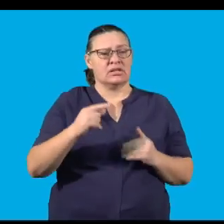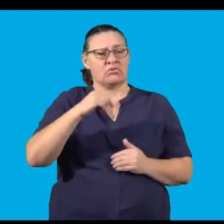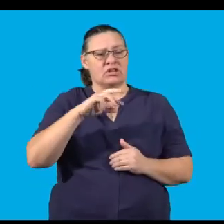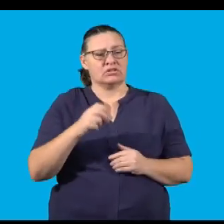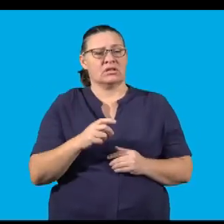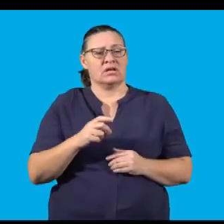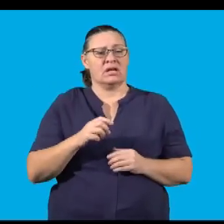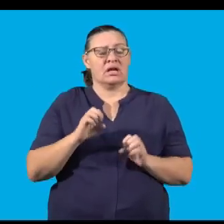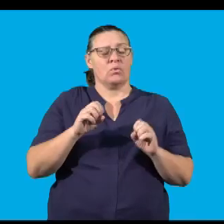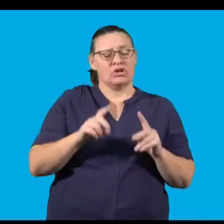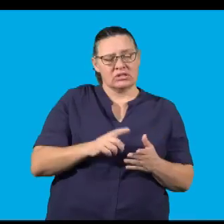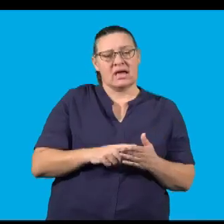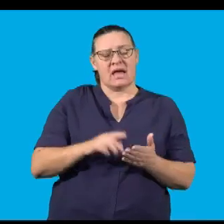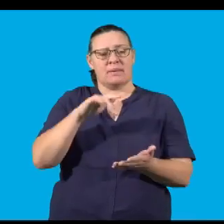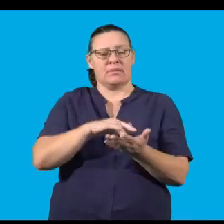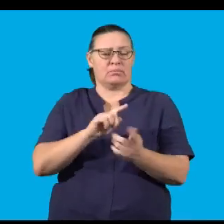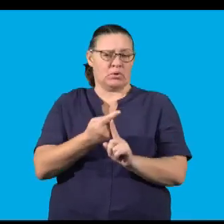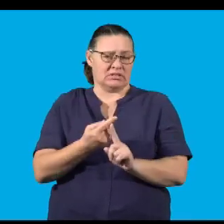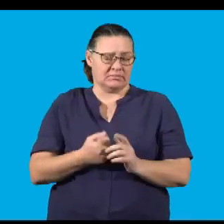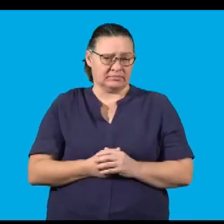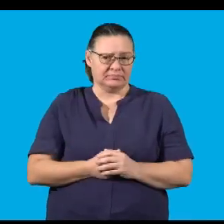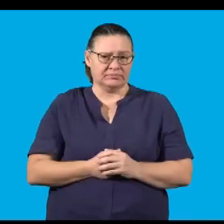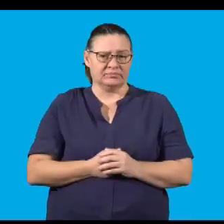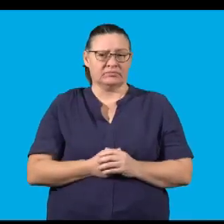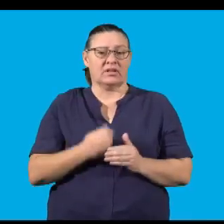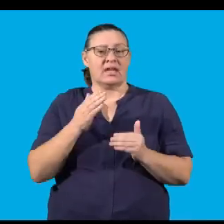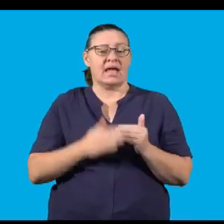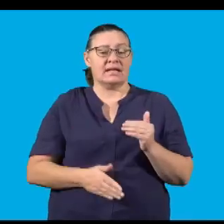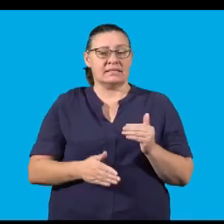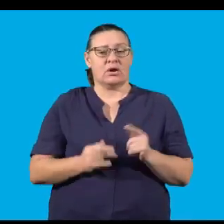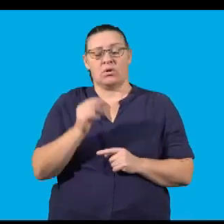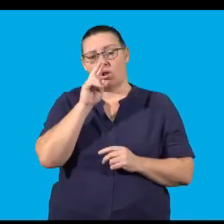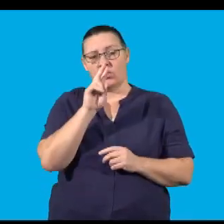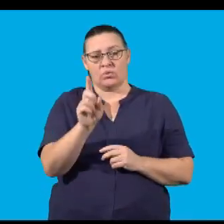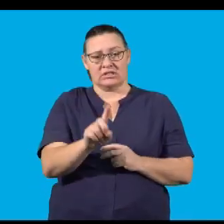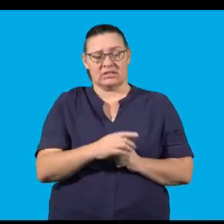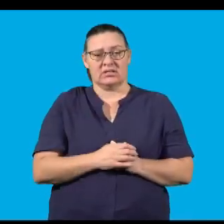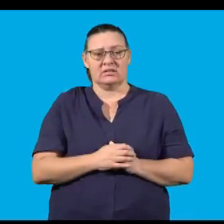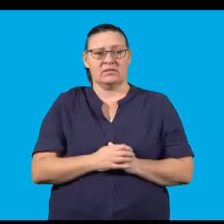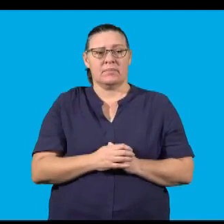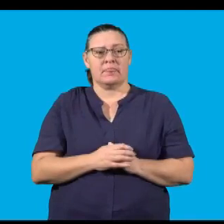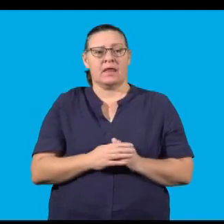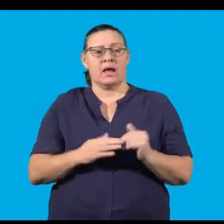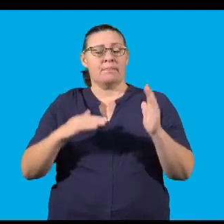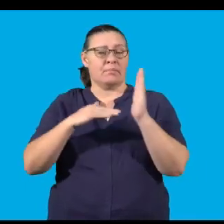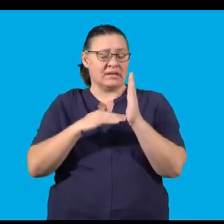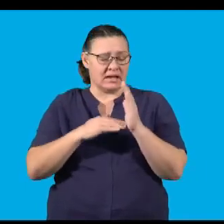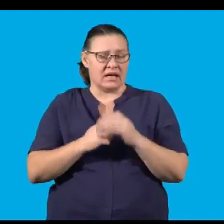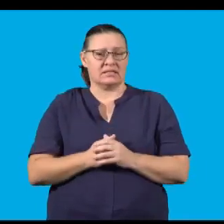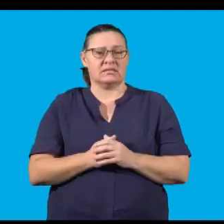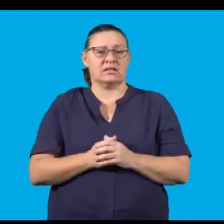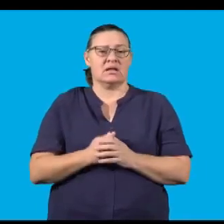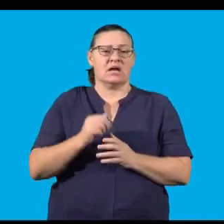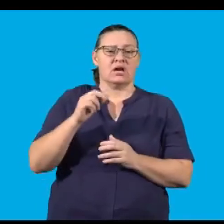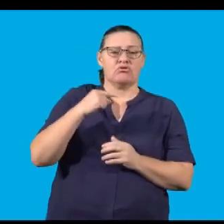gradients, equation, midpoint, and angle of inclination. By the end of the lesson, we're going to look at perpendicular lines,